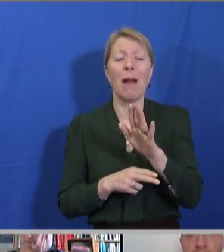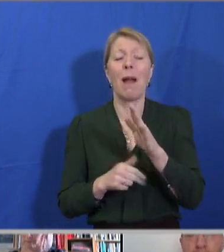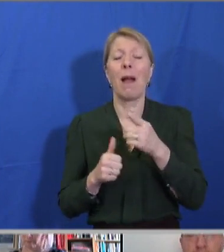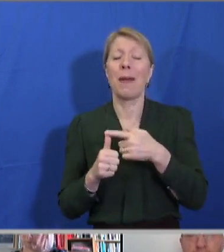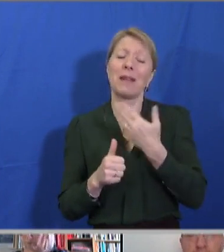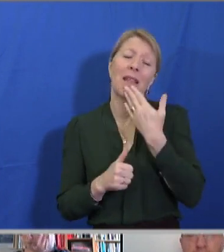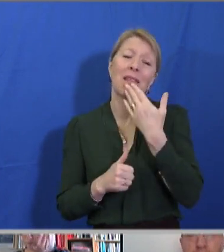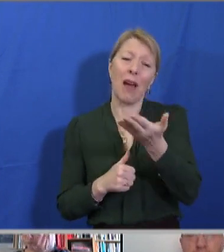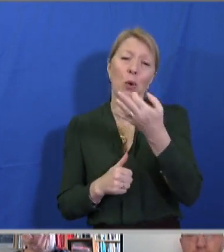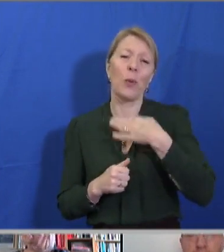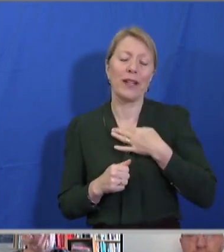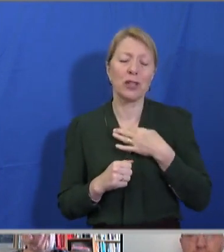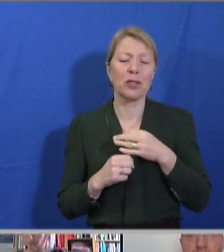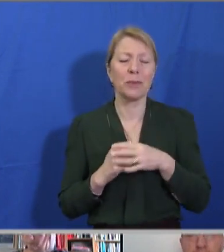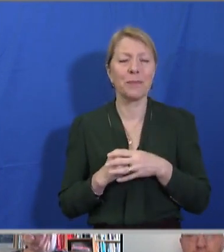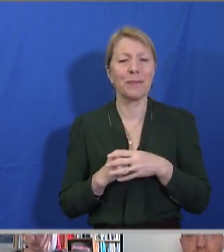mean decisions of